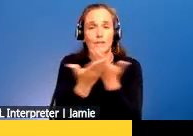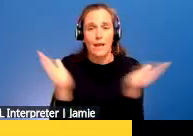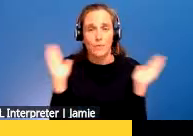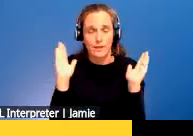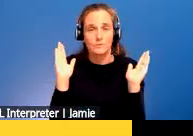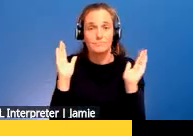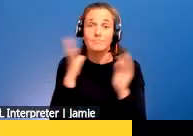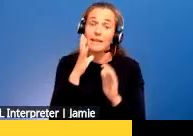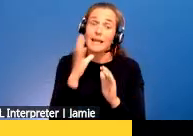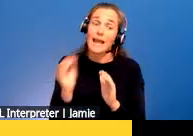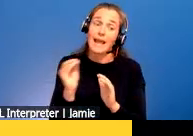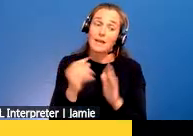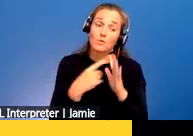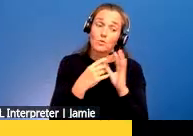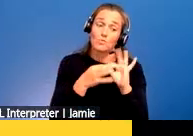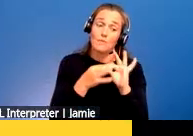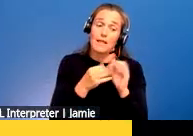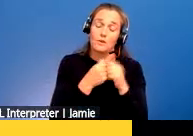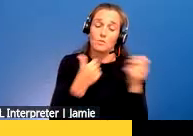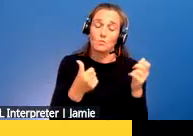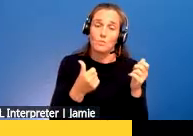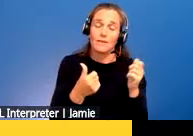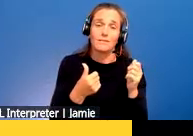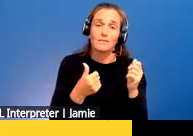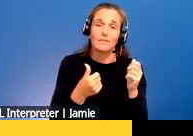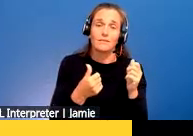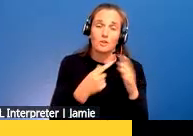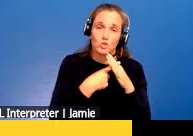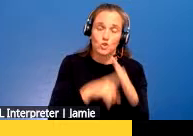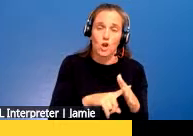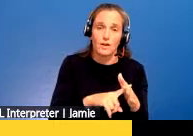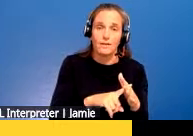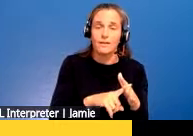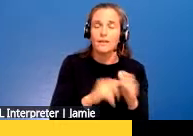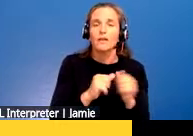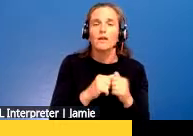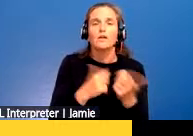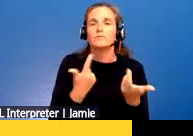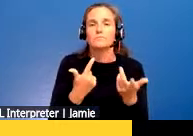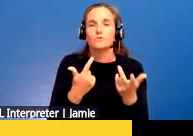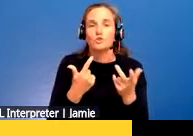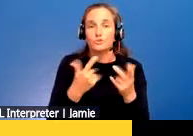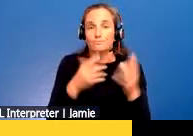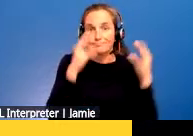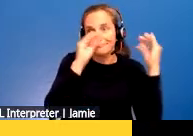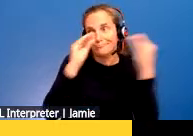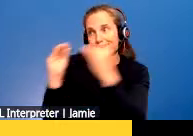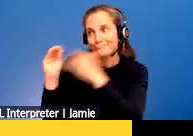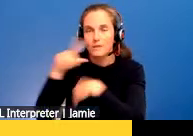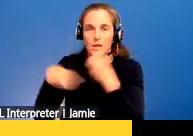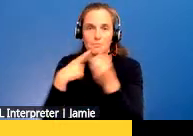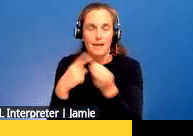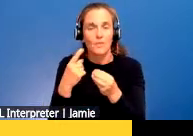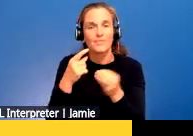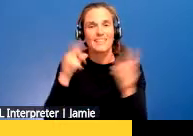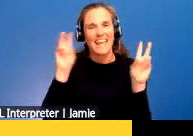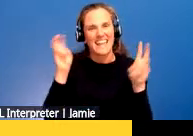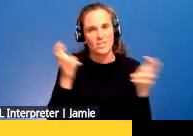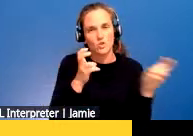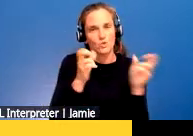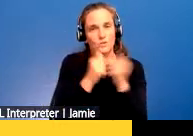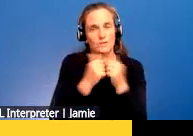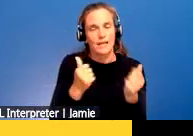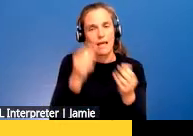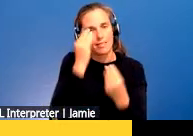and making sure that people have access to their coursework, raising awareness about these issues, and letting people know about kind of the basic steps that they